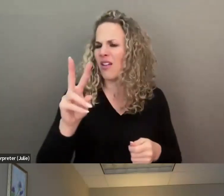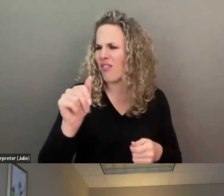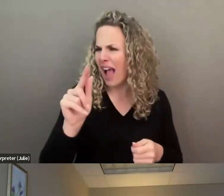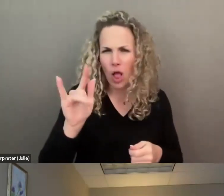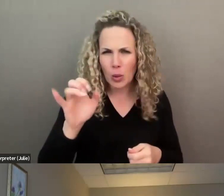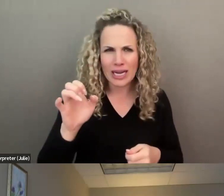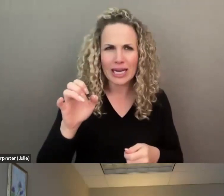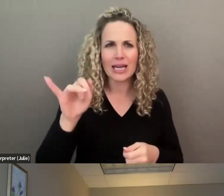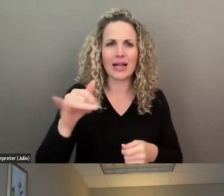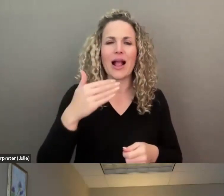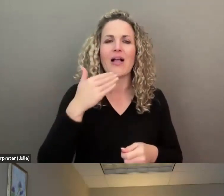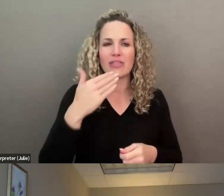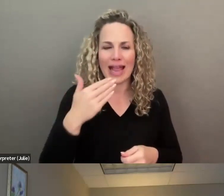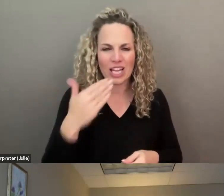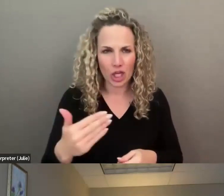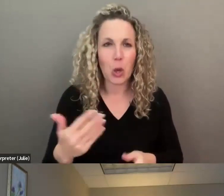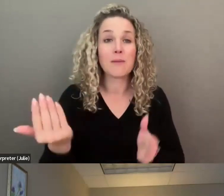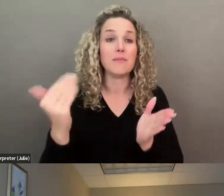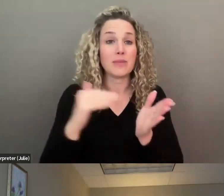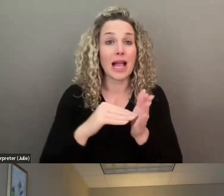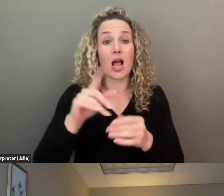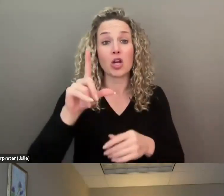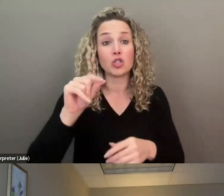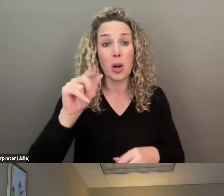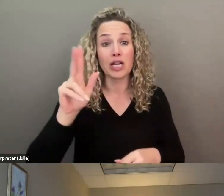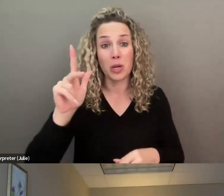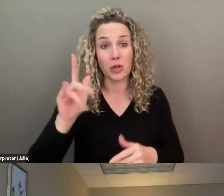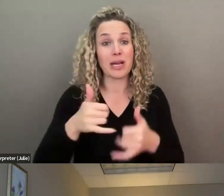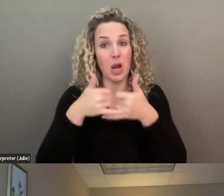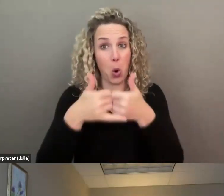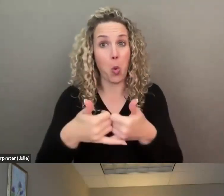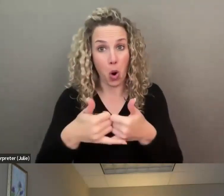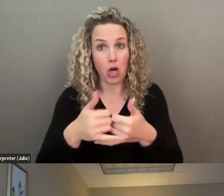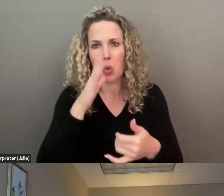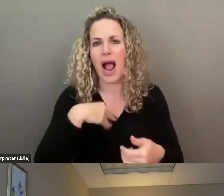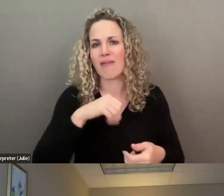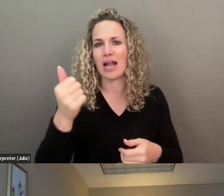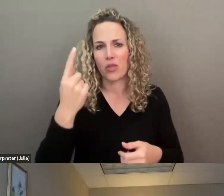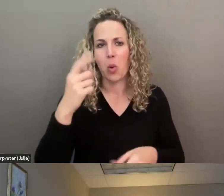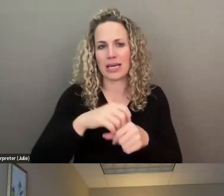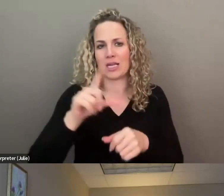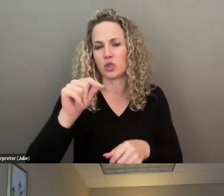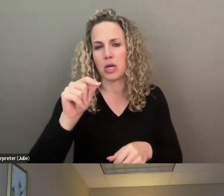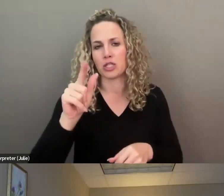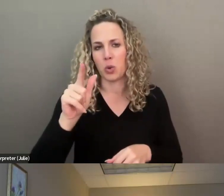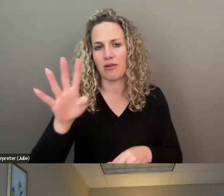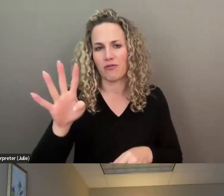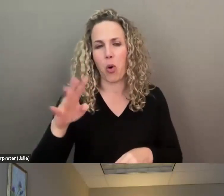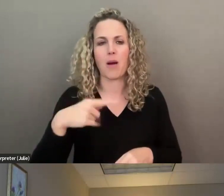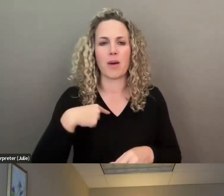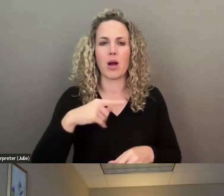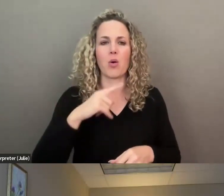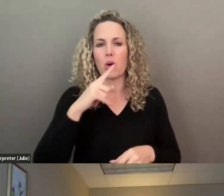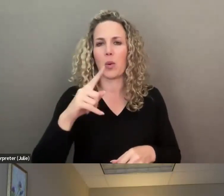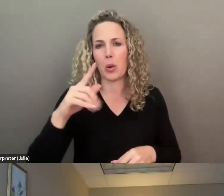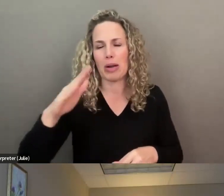saying thank you. Again, it was our 2023 award, so we will have another one in 2024, but we were late getting behind it. It